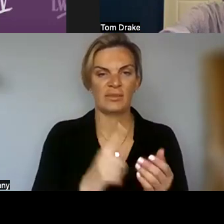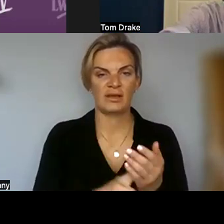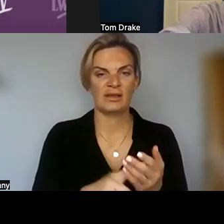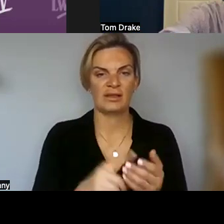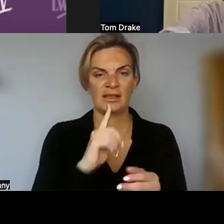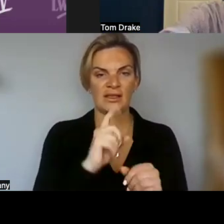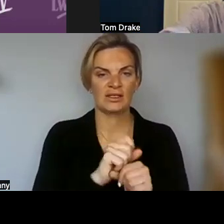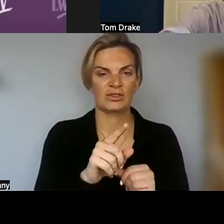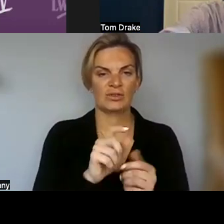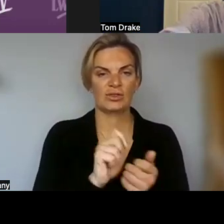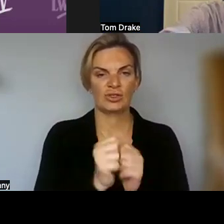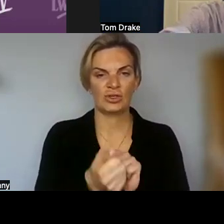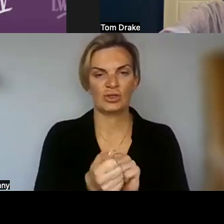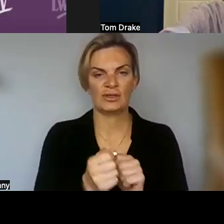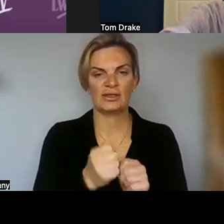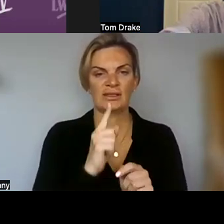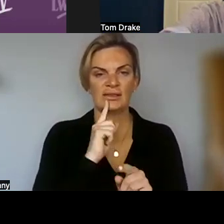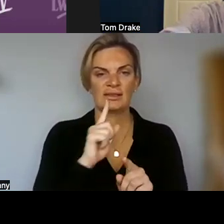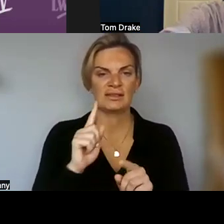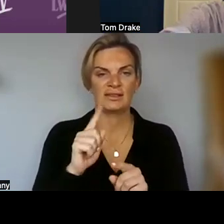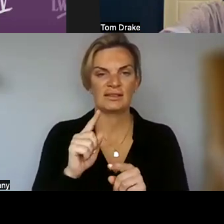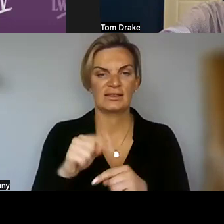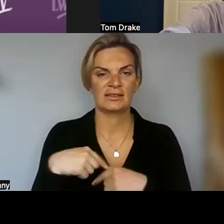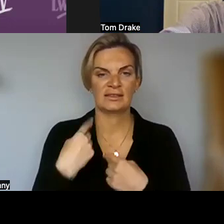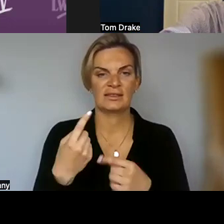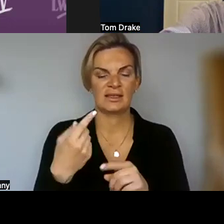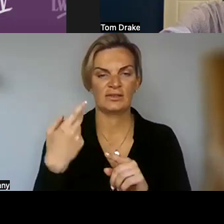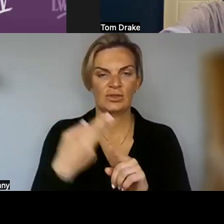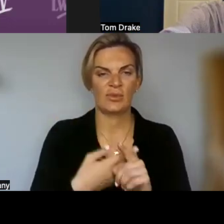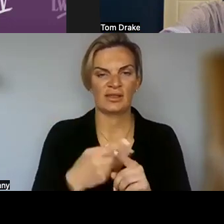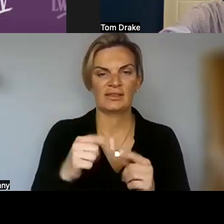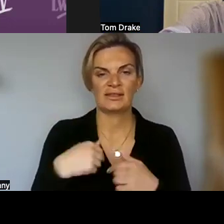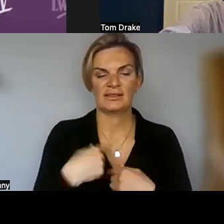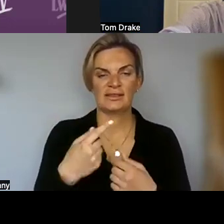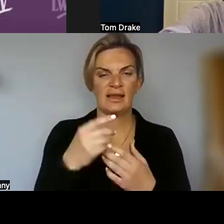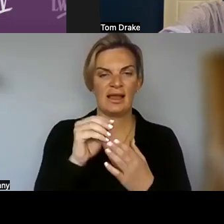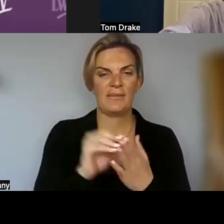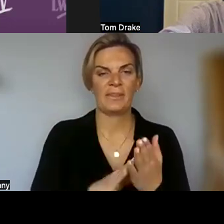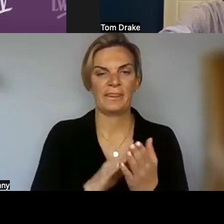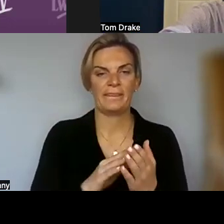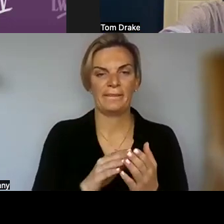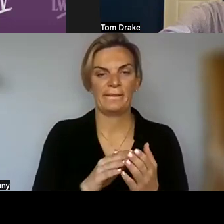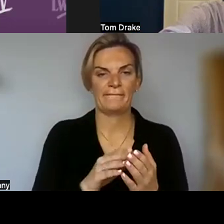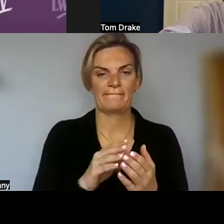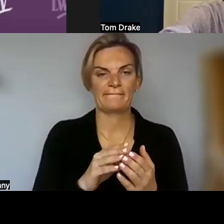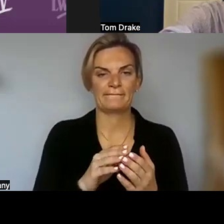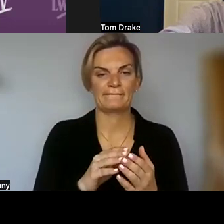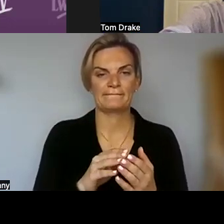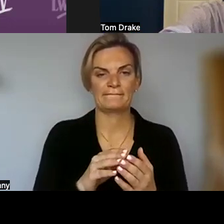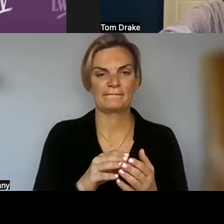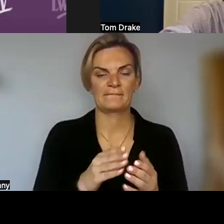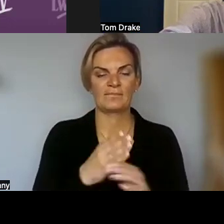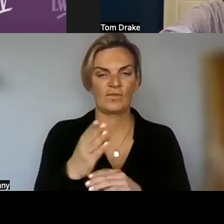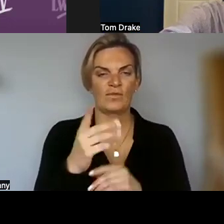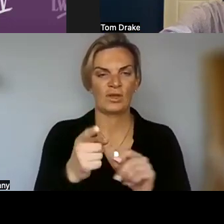turned into a church since the applicant, like basically in the last 2 months, since the applicant put in his application over a